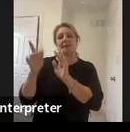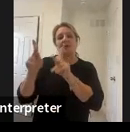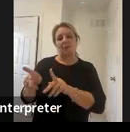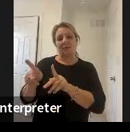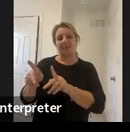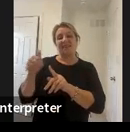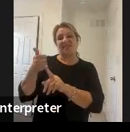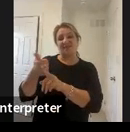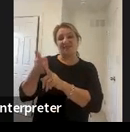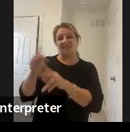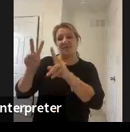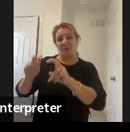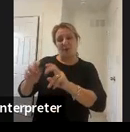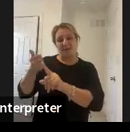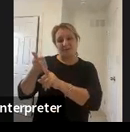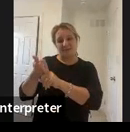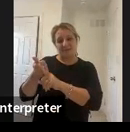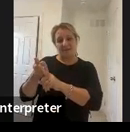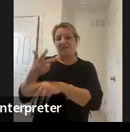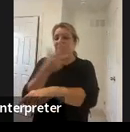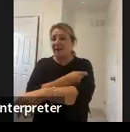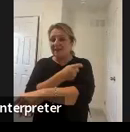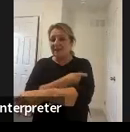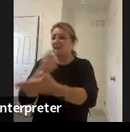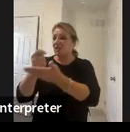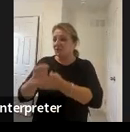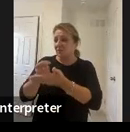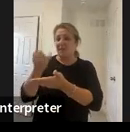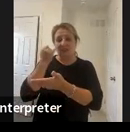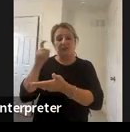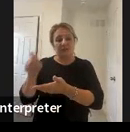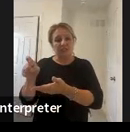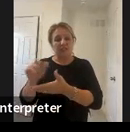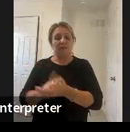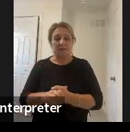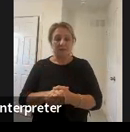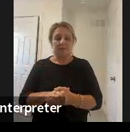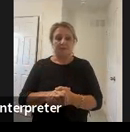symptoms and get tested, vaccinated, or treated as needed as indicated.